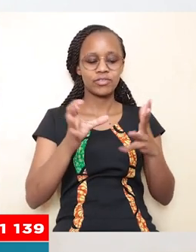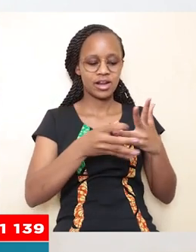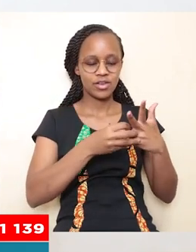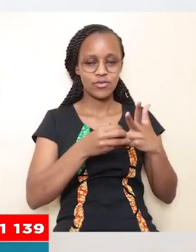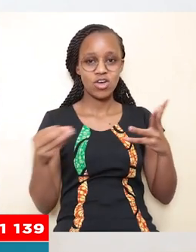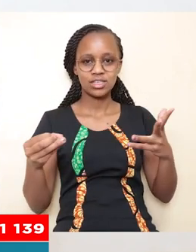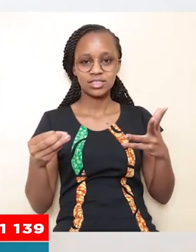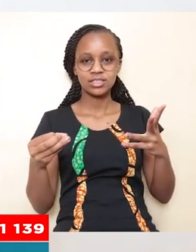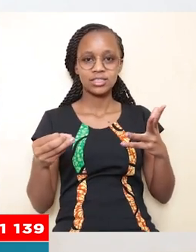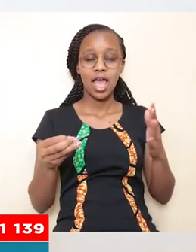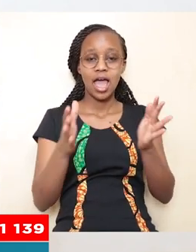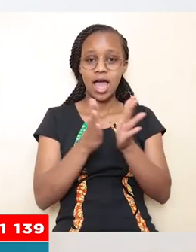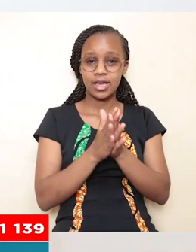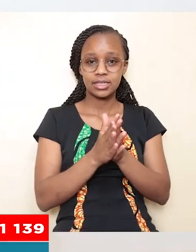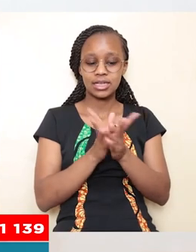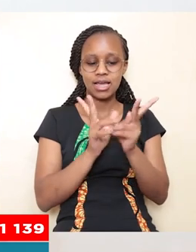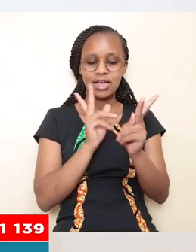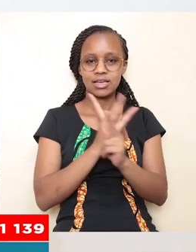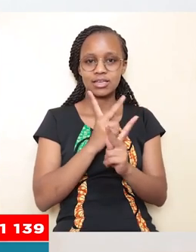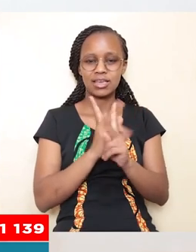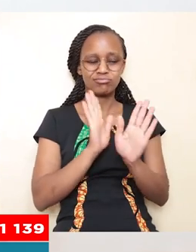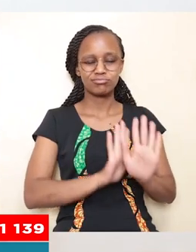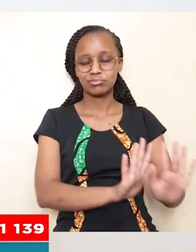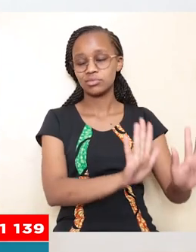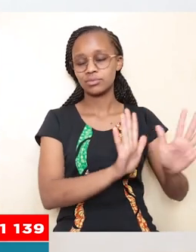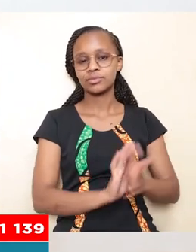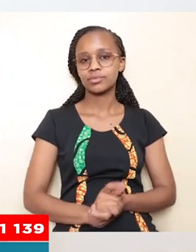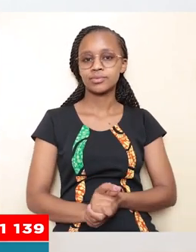divorce and to put her away."